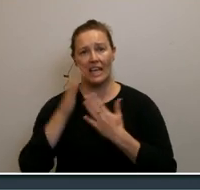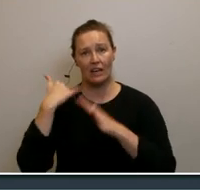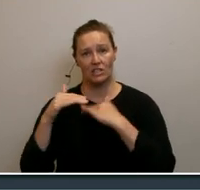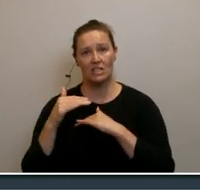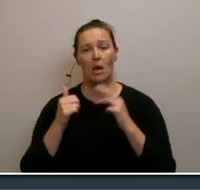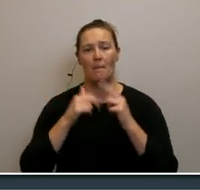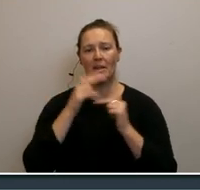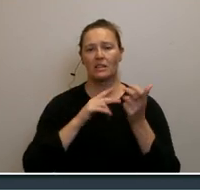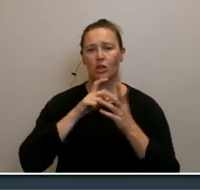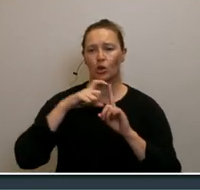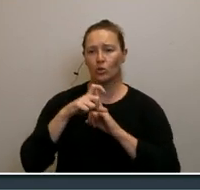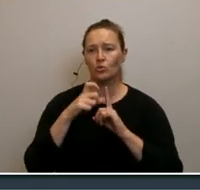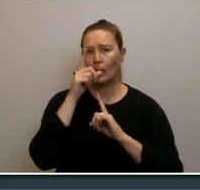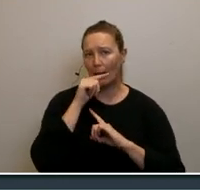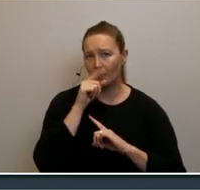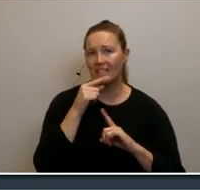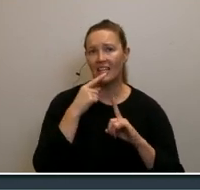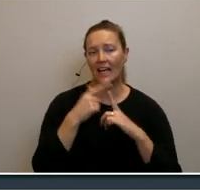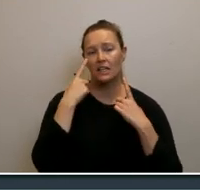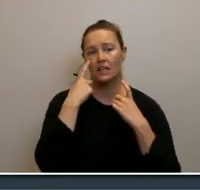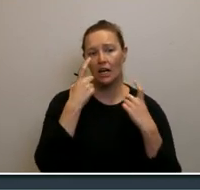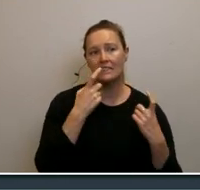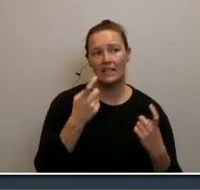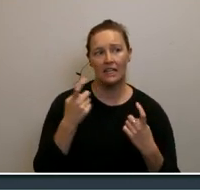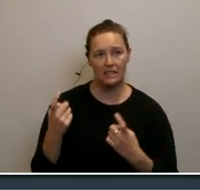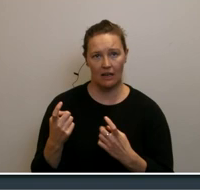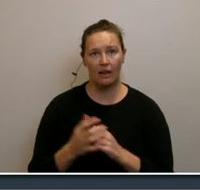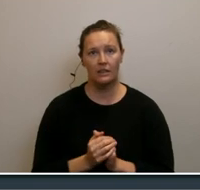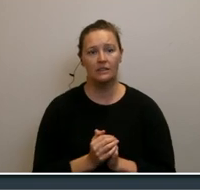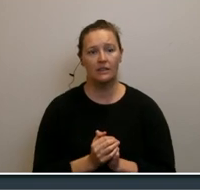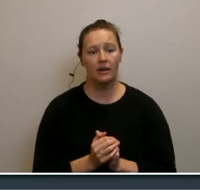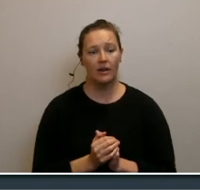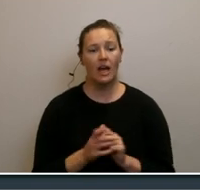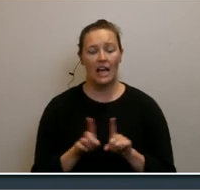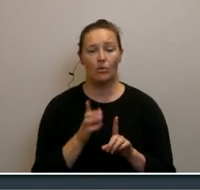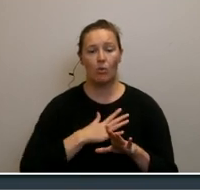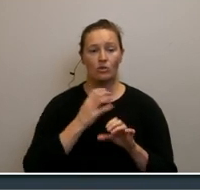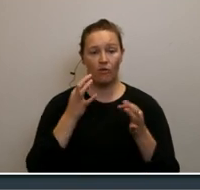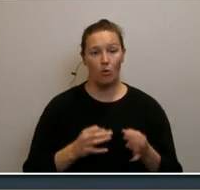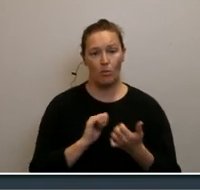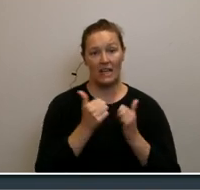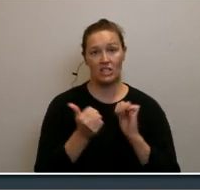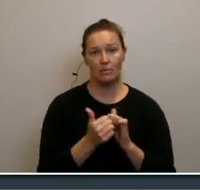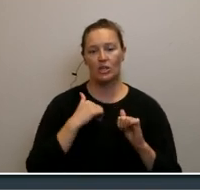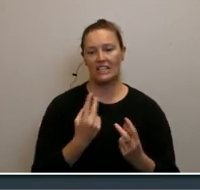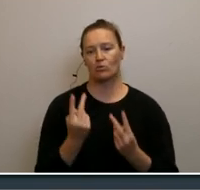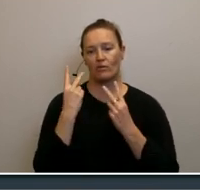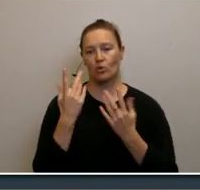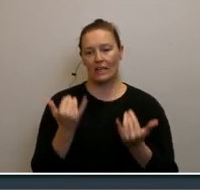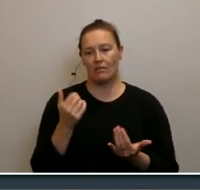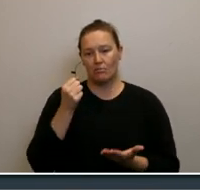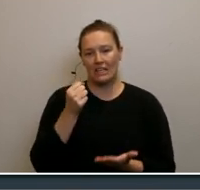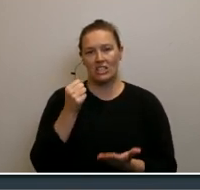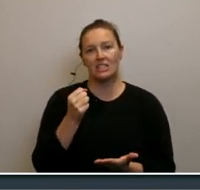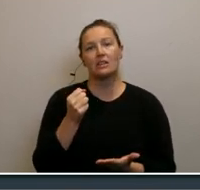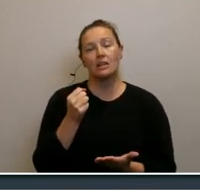building cultural capability, and kaitiakitanga. Alongside formalising the partnership, there's a need to review the current budget